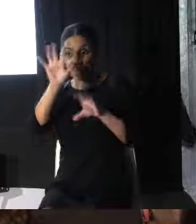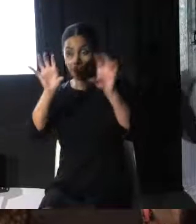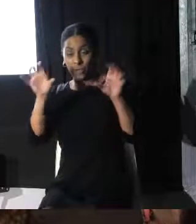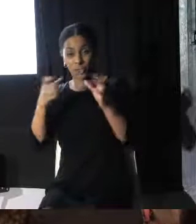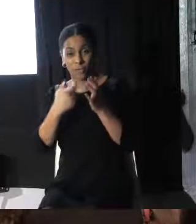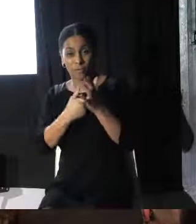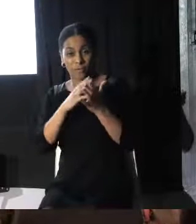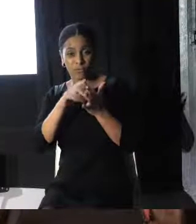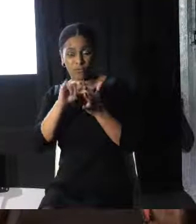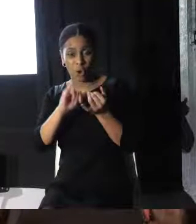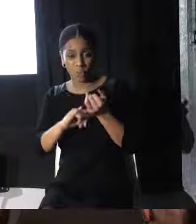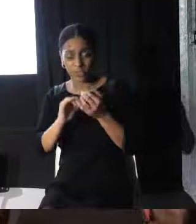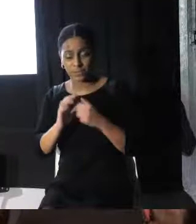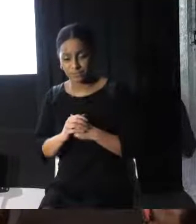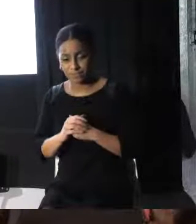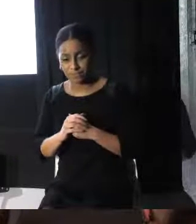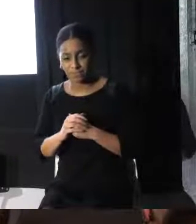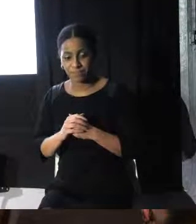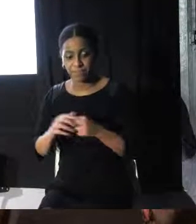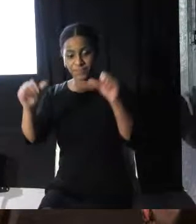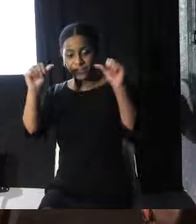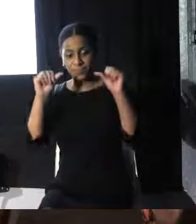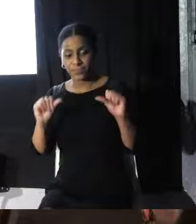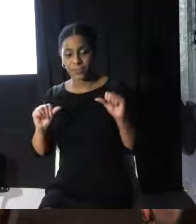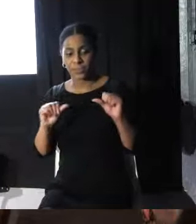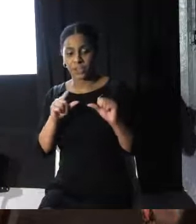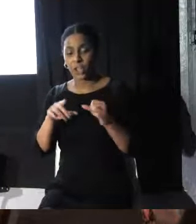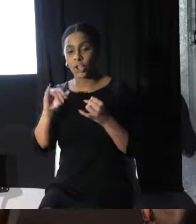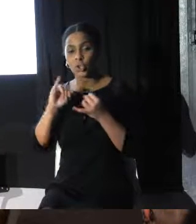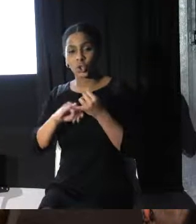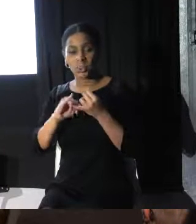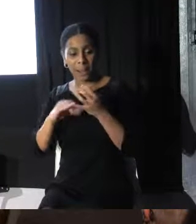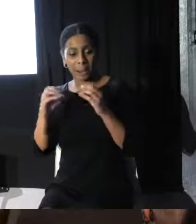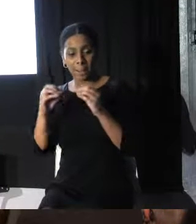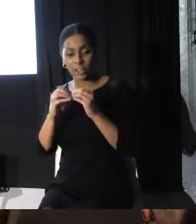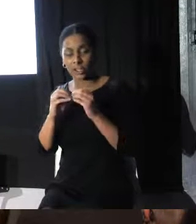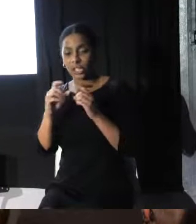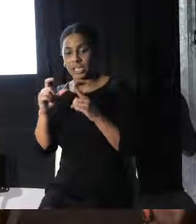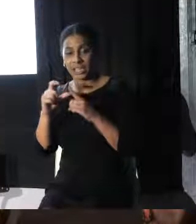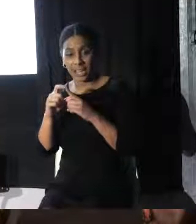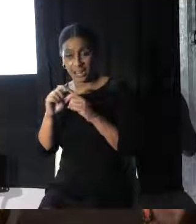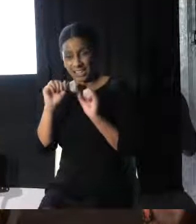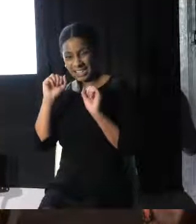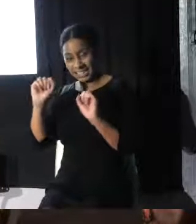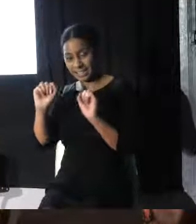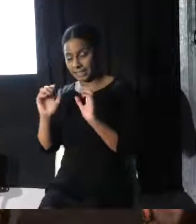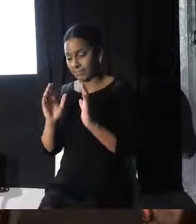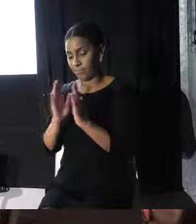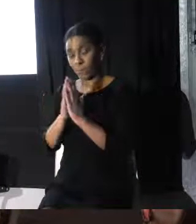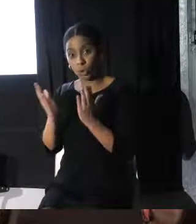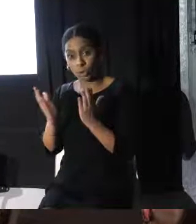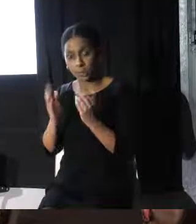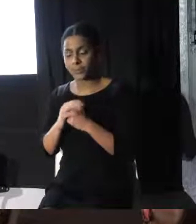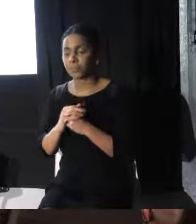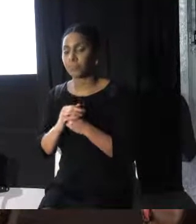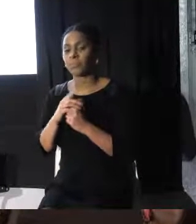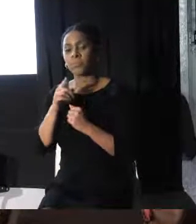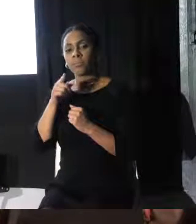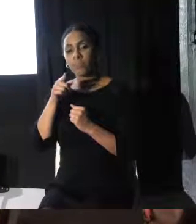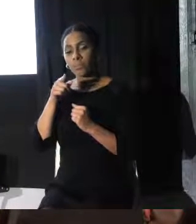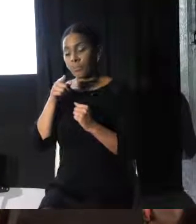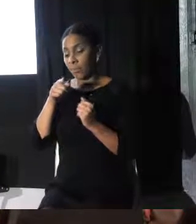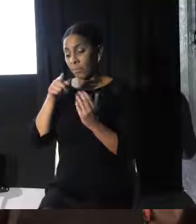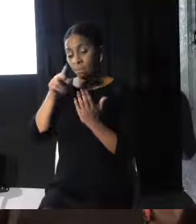to Suleiman Bashir Tiagni's reading of Bergson, his attempt to join the dots